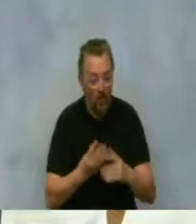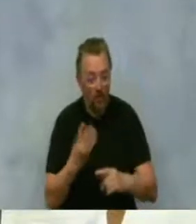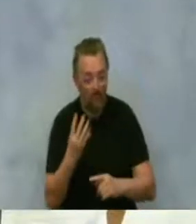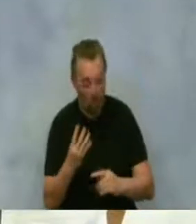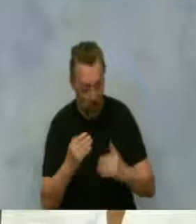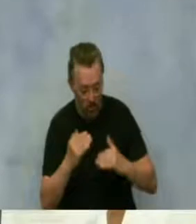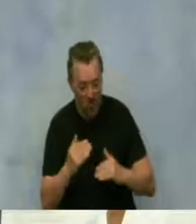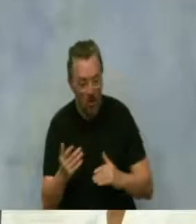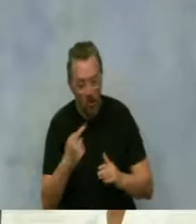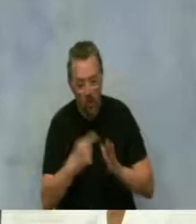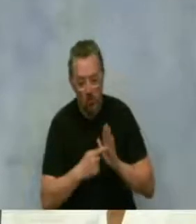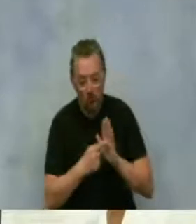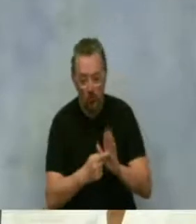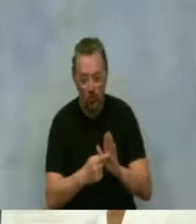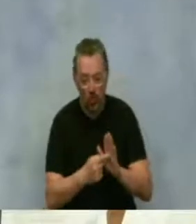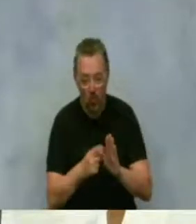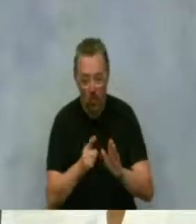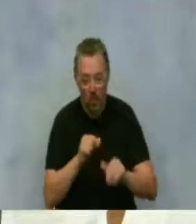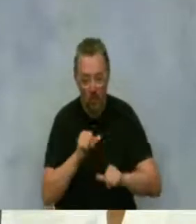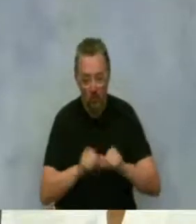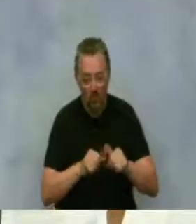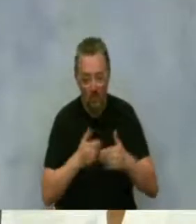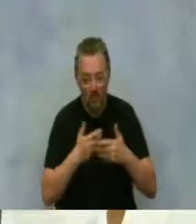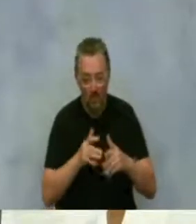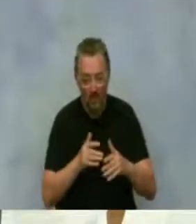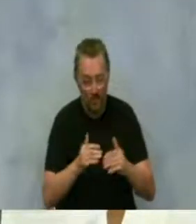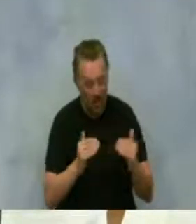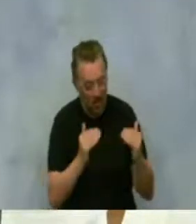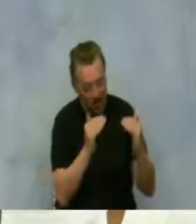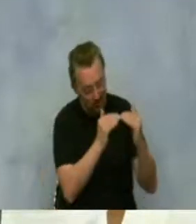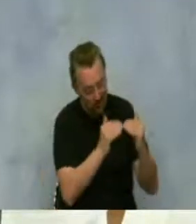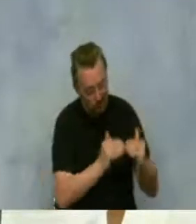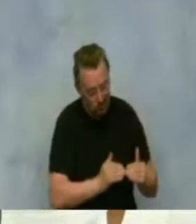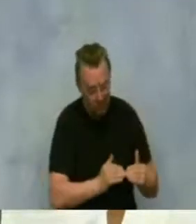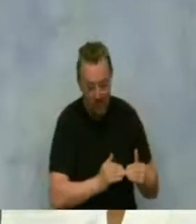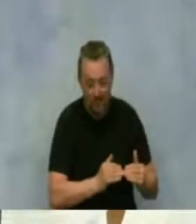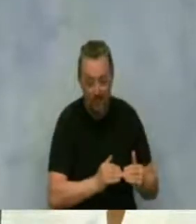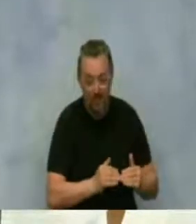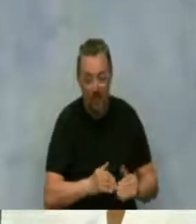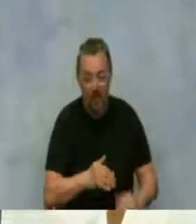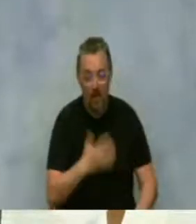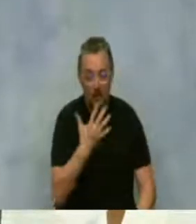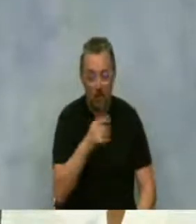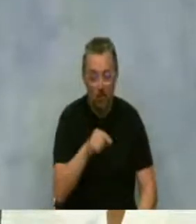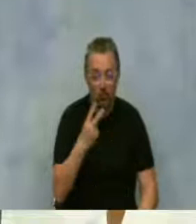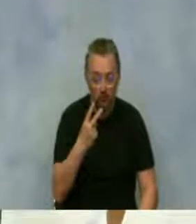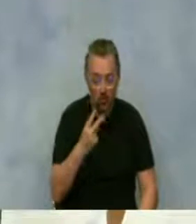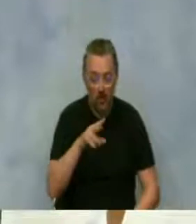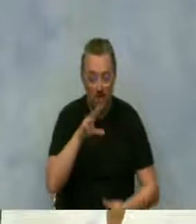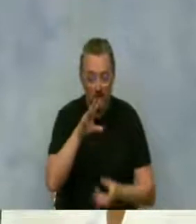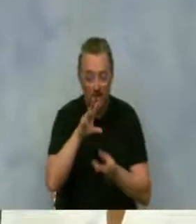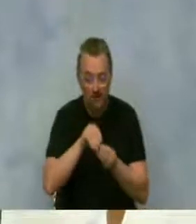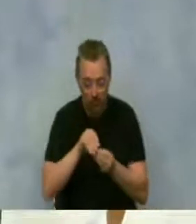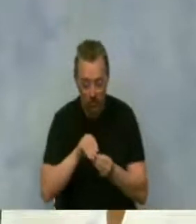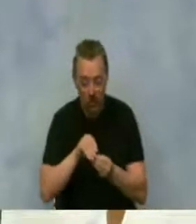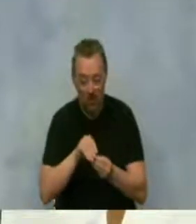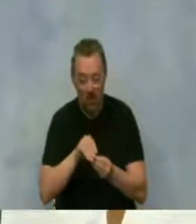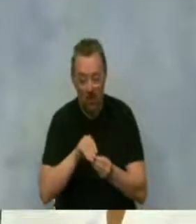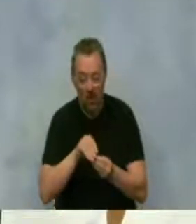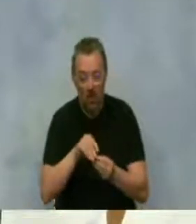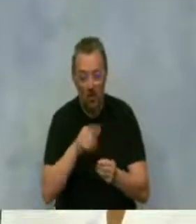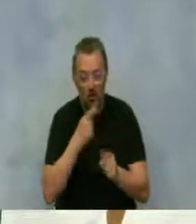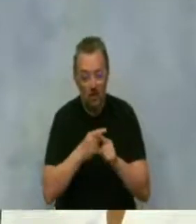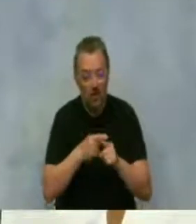highlights the progress that was made against all the measures that was there. Section 5.2 provides a summary of these using the corporate traffic